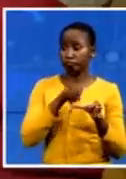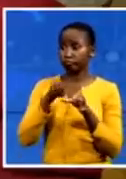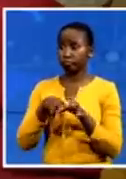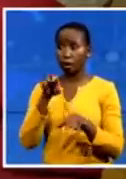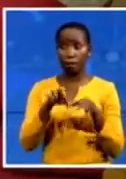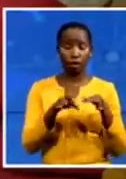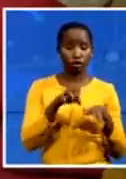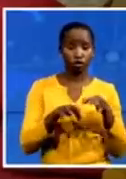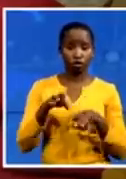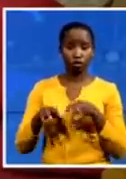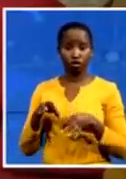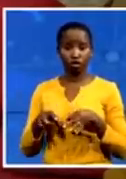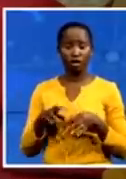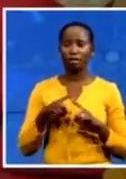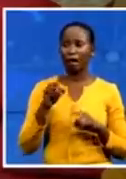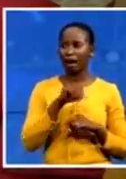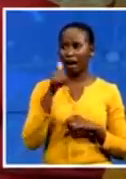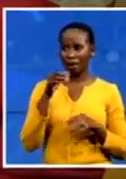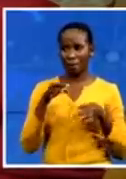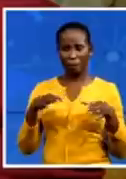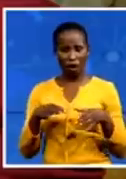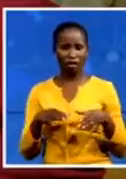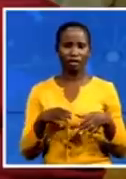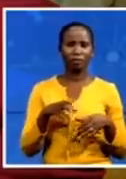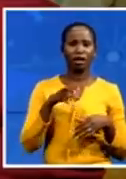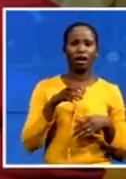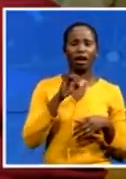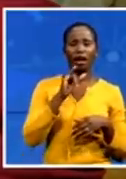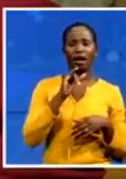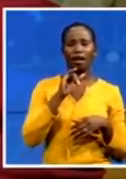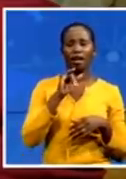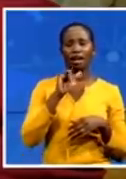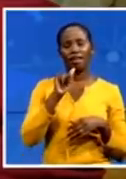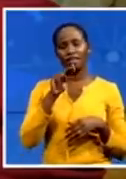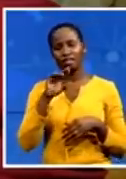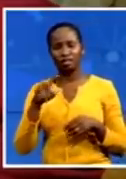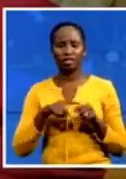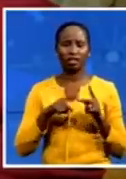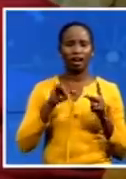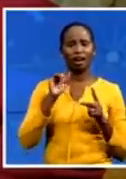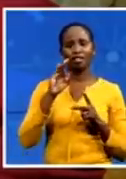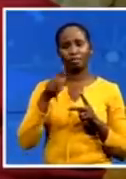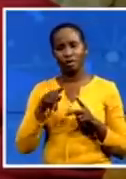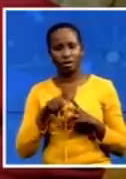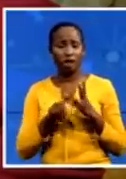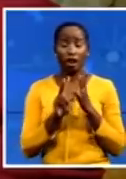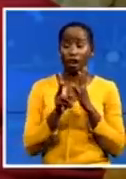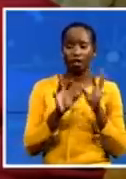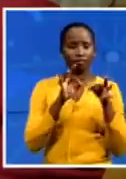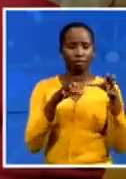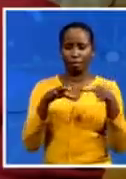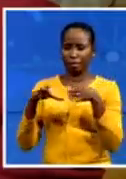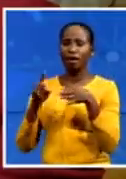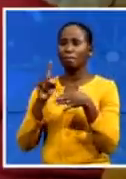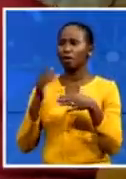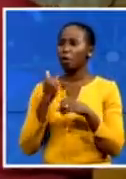the ANC, the IFP, the EFF, particularly the women. I've forged very strong ties with them, and I'll miss them very much.